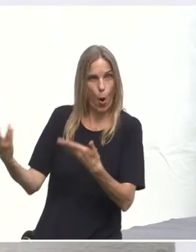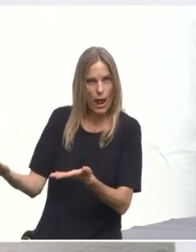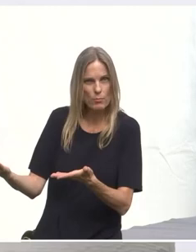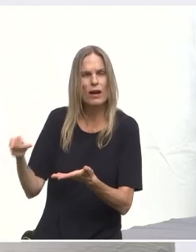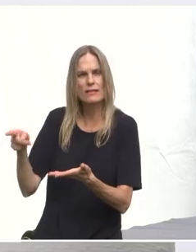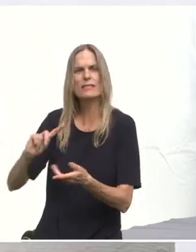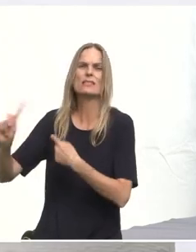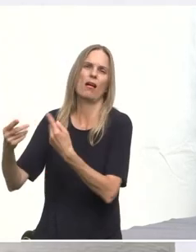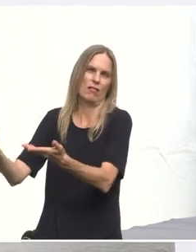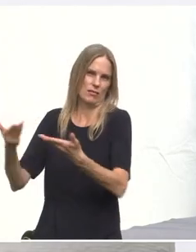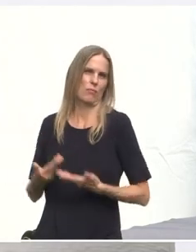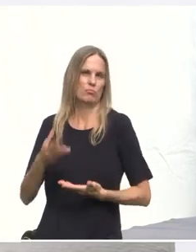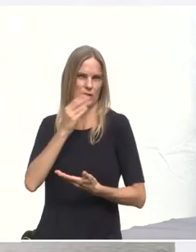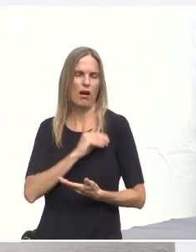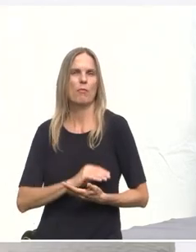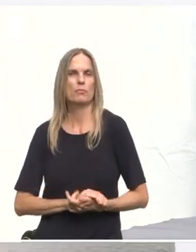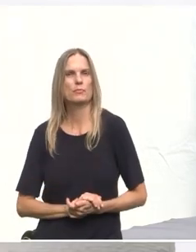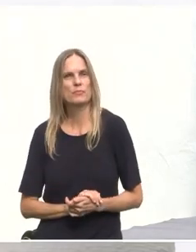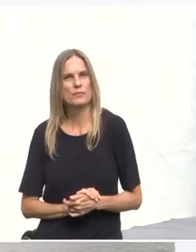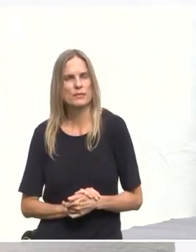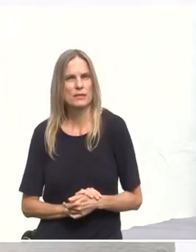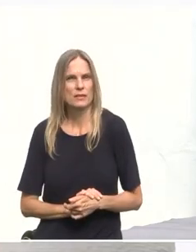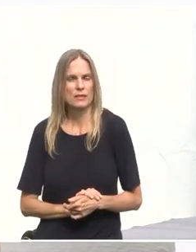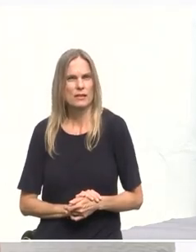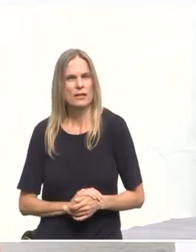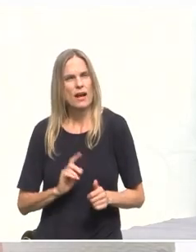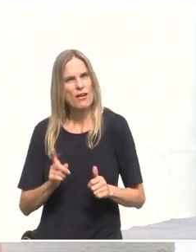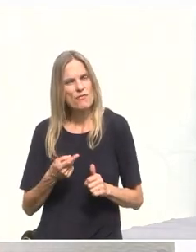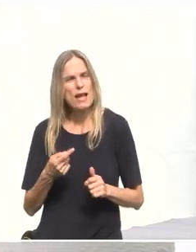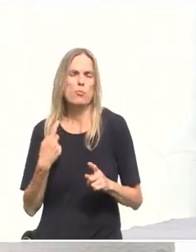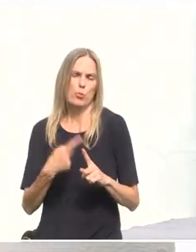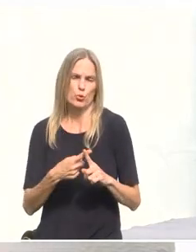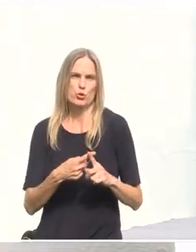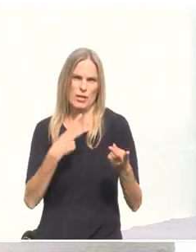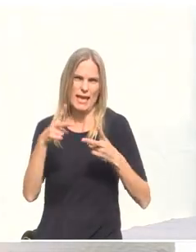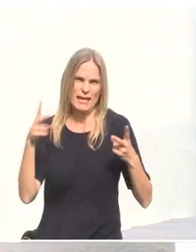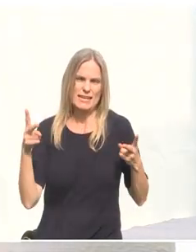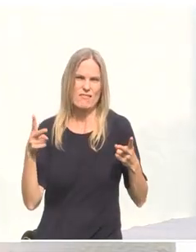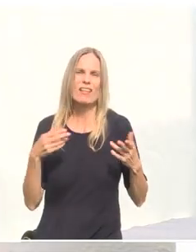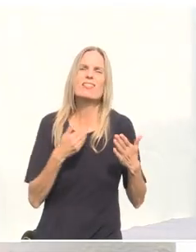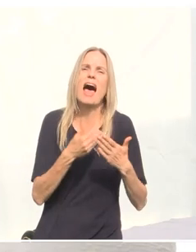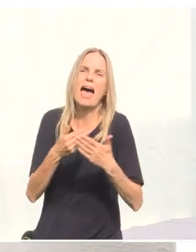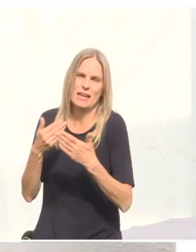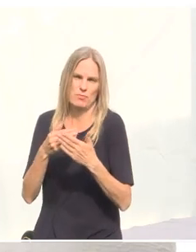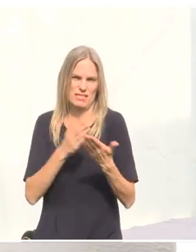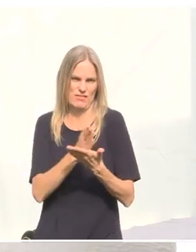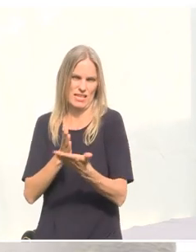that for everyone. And of course, then these different ways of entry that should be